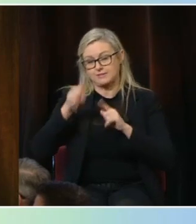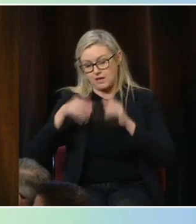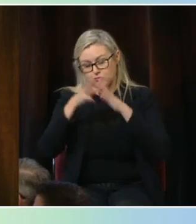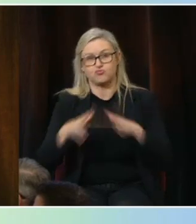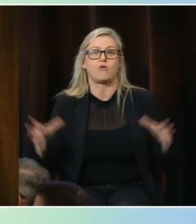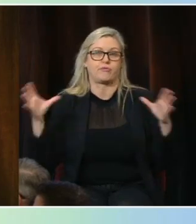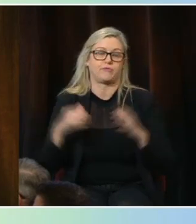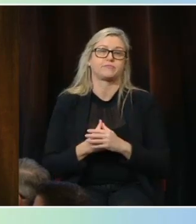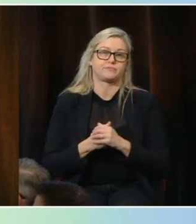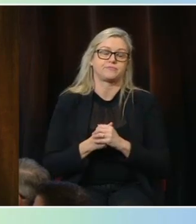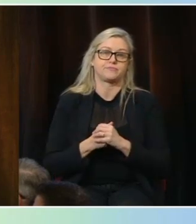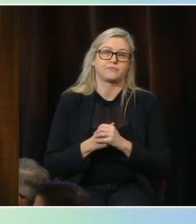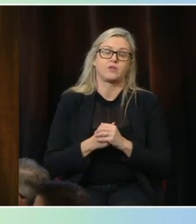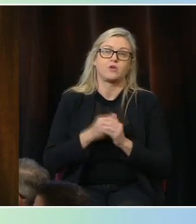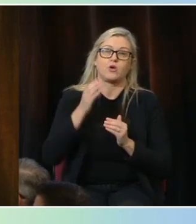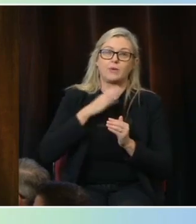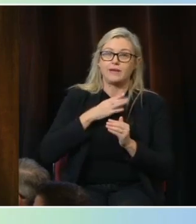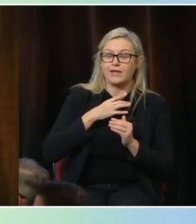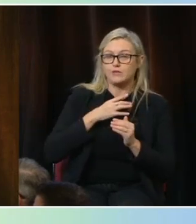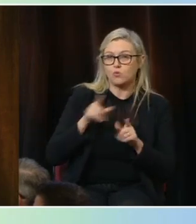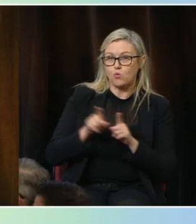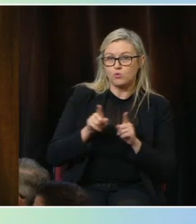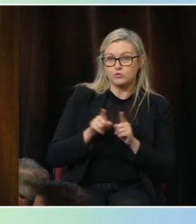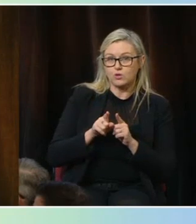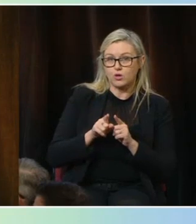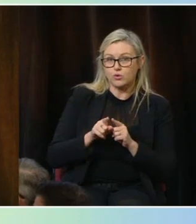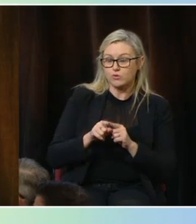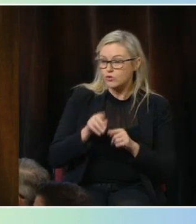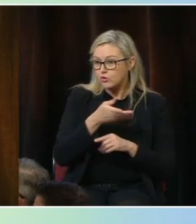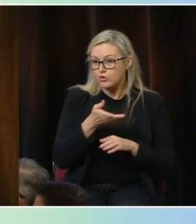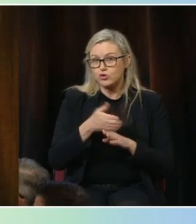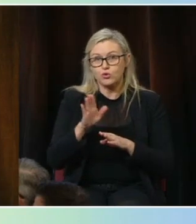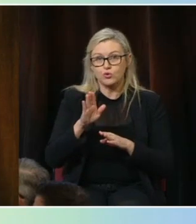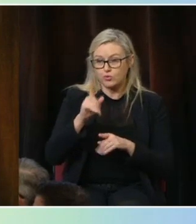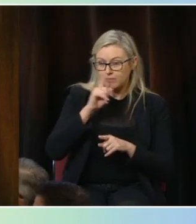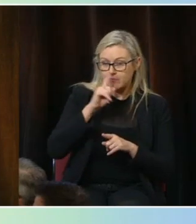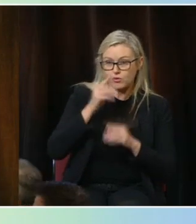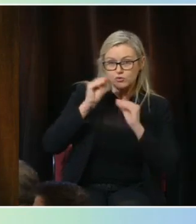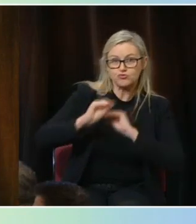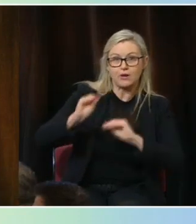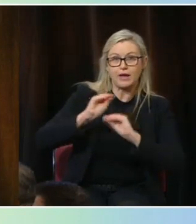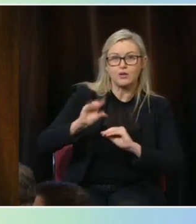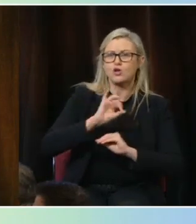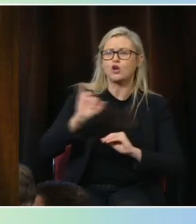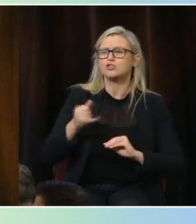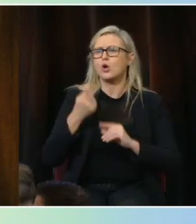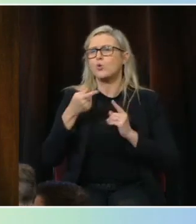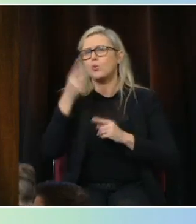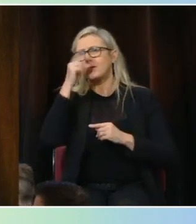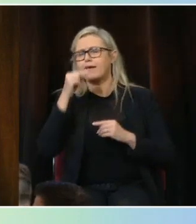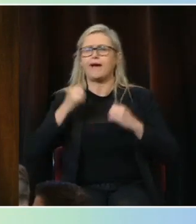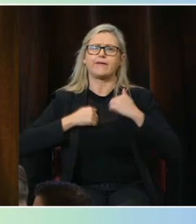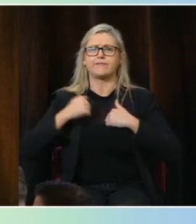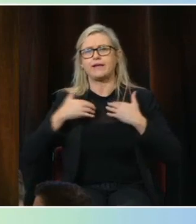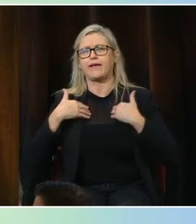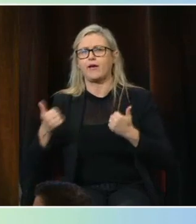it will need an emphasis on taking on and training Australian workers not just able-bodied job ready 30 year olds but the